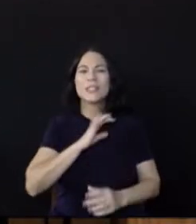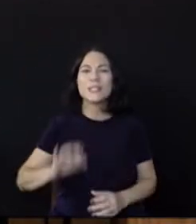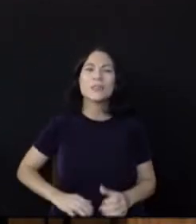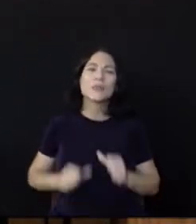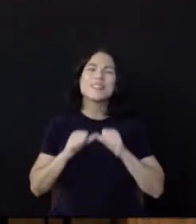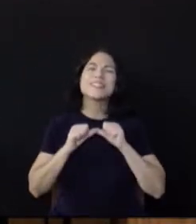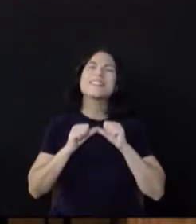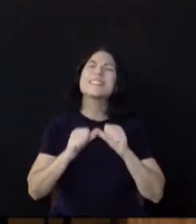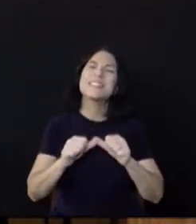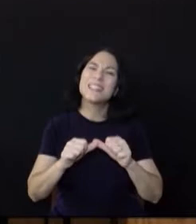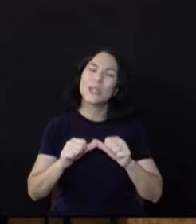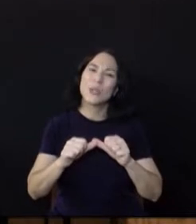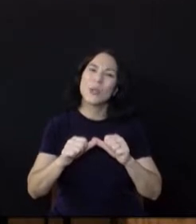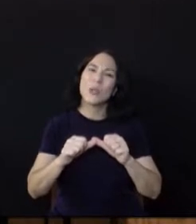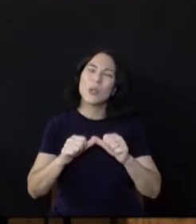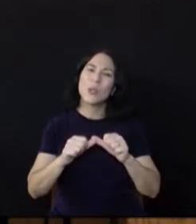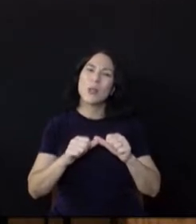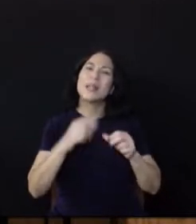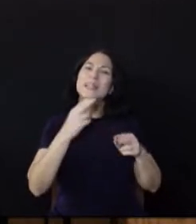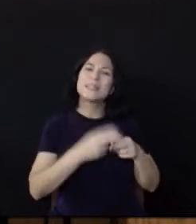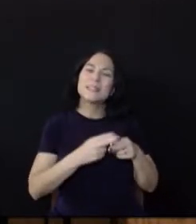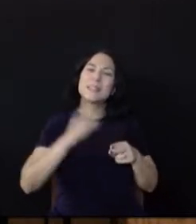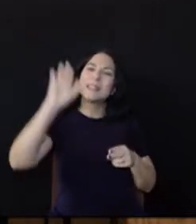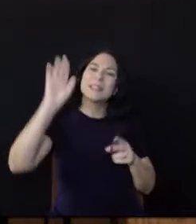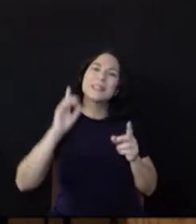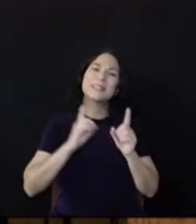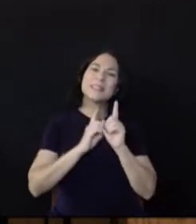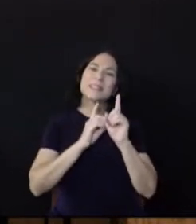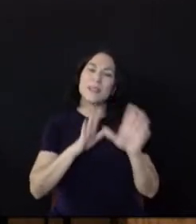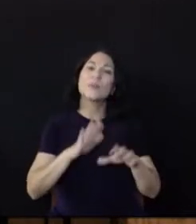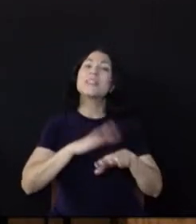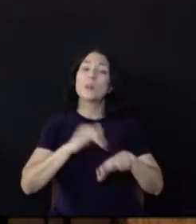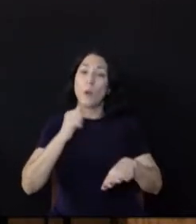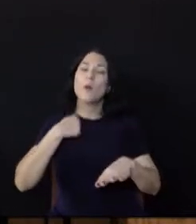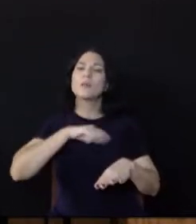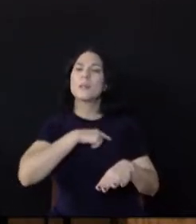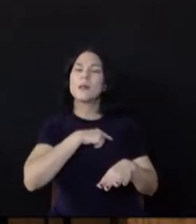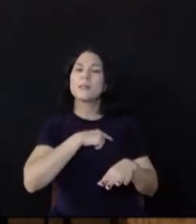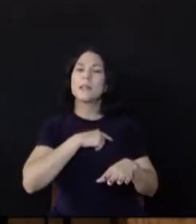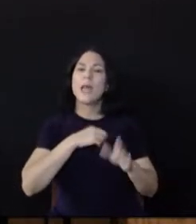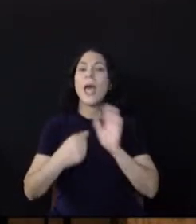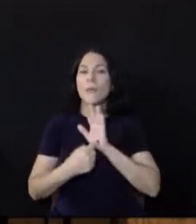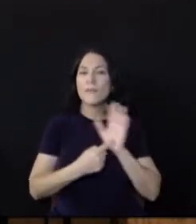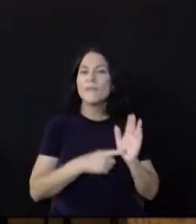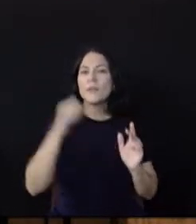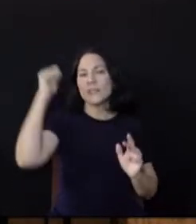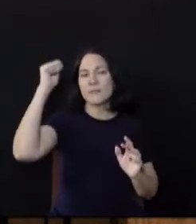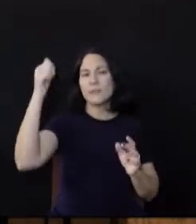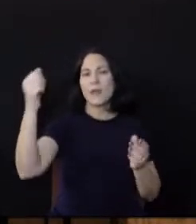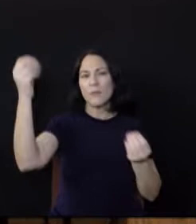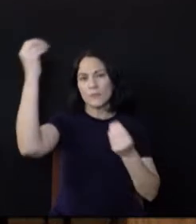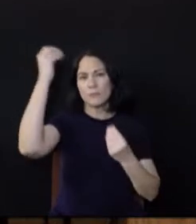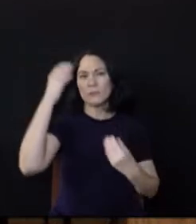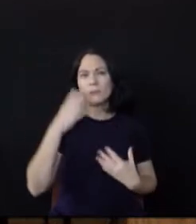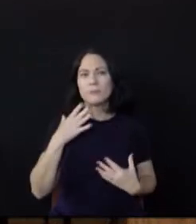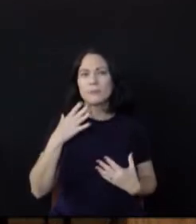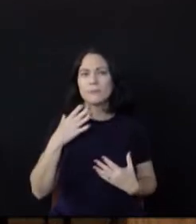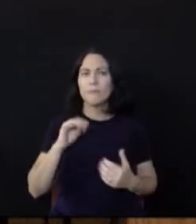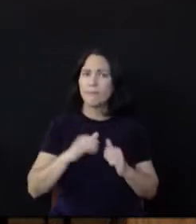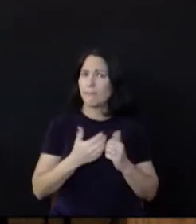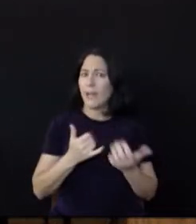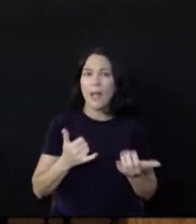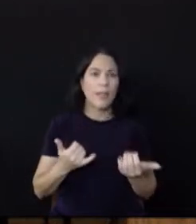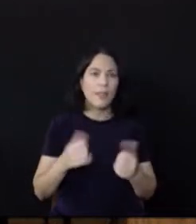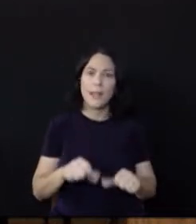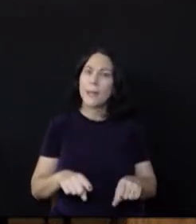still calls his would-be disciples and reveals himself to us even today. Now, how does that happen, you